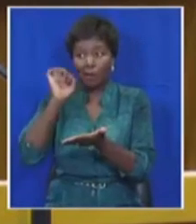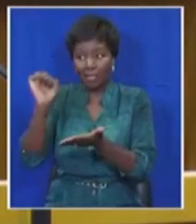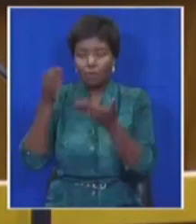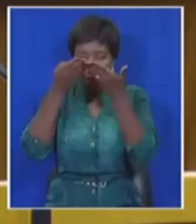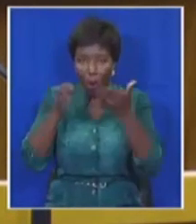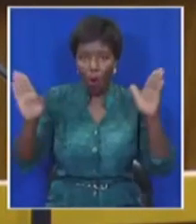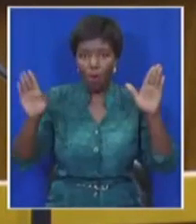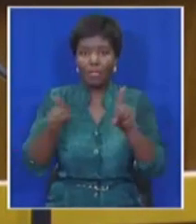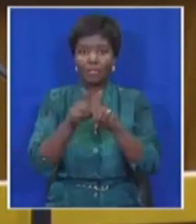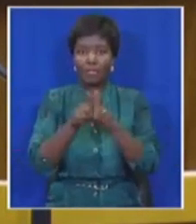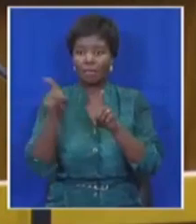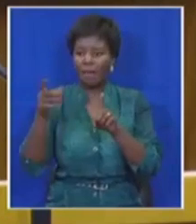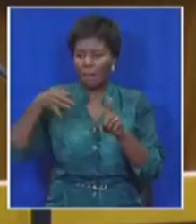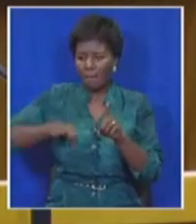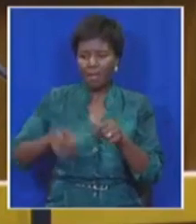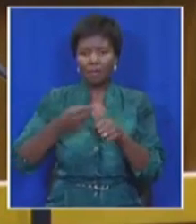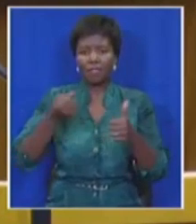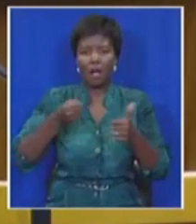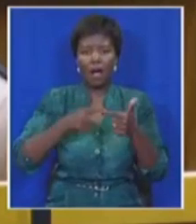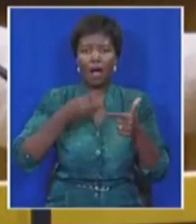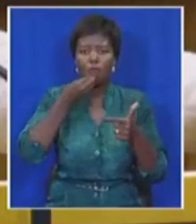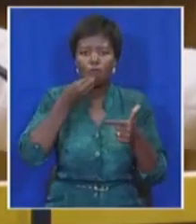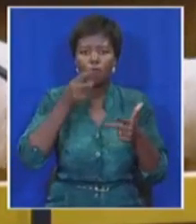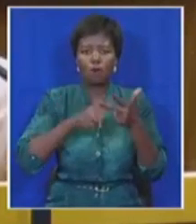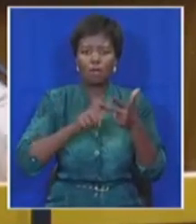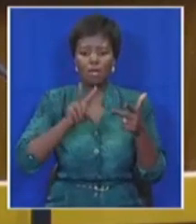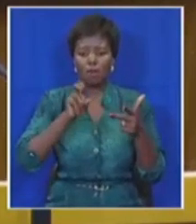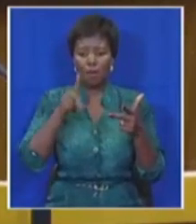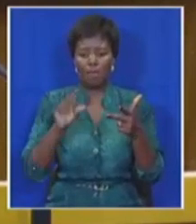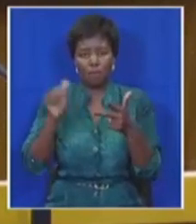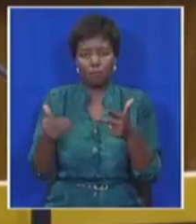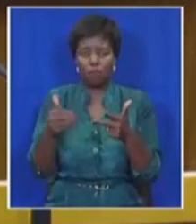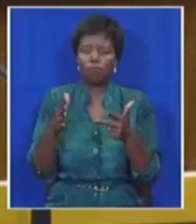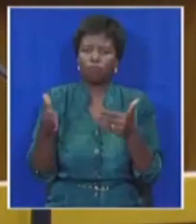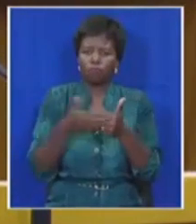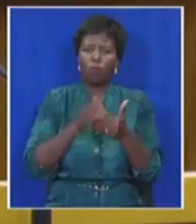government perks like travel, vehicles, catering, and VIP protection, which will be very hard for you.